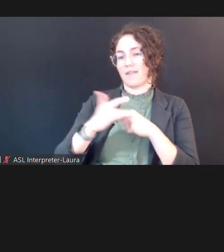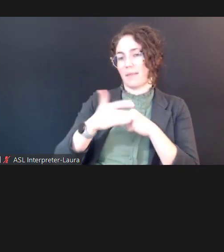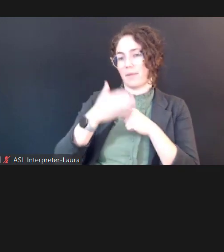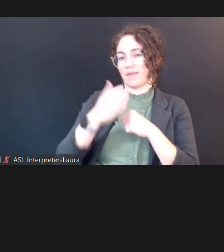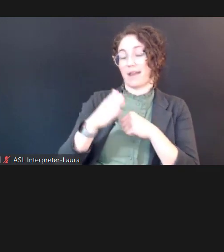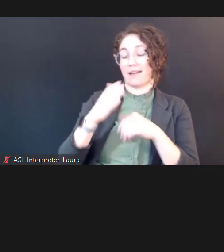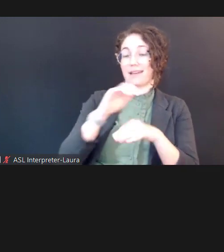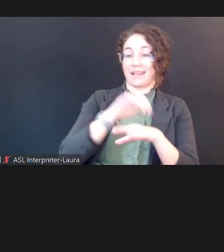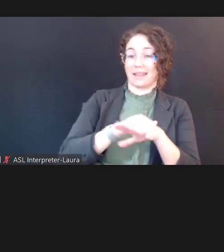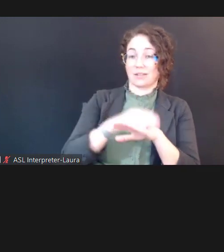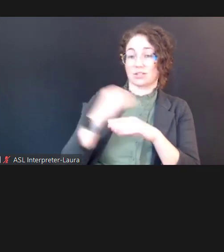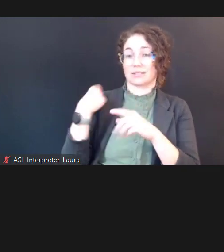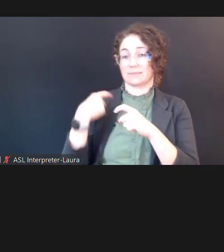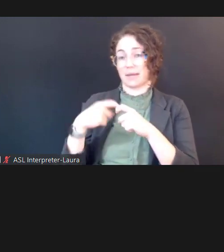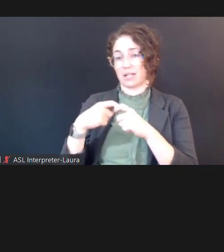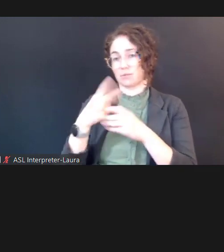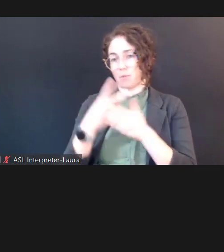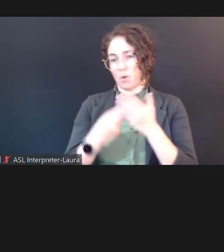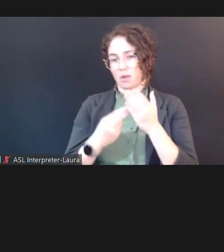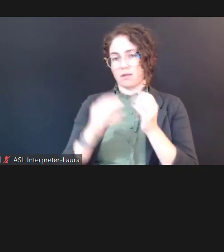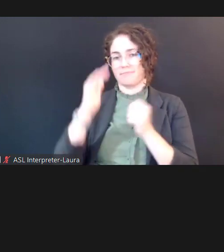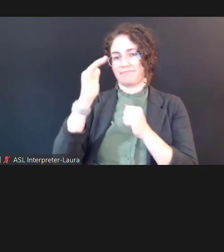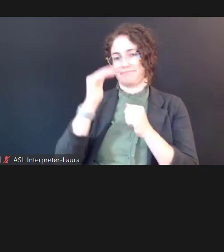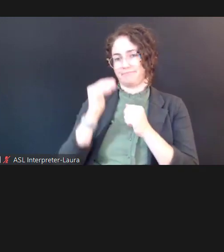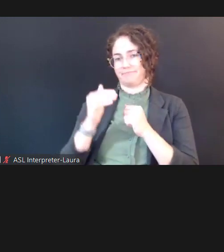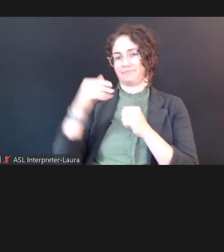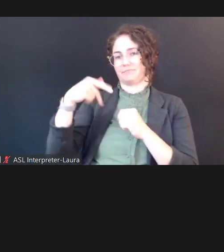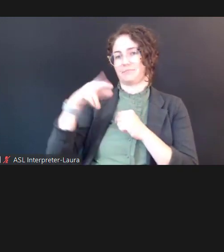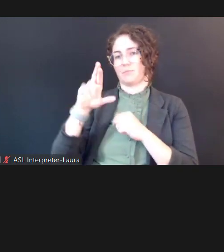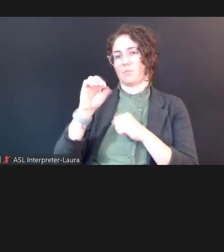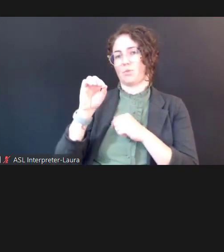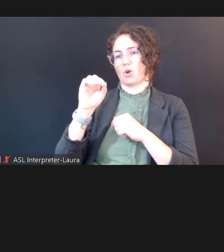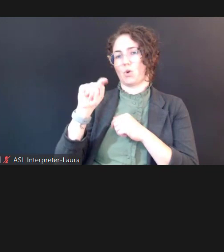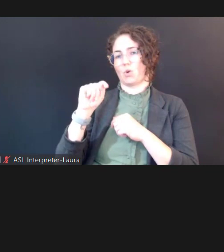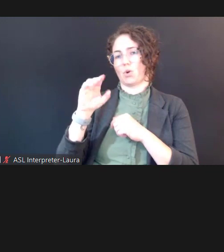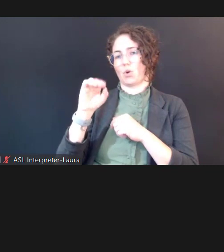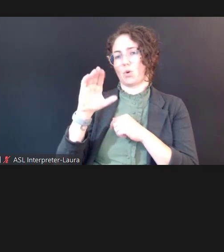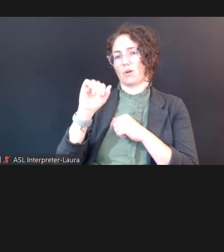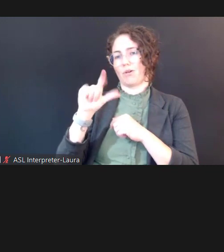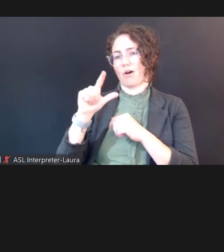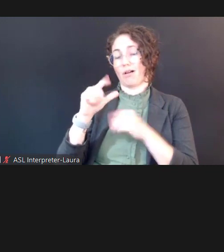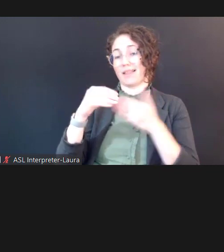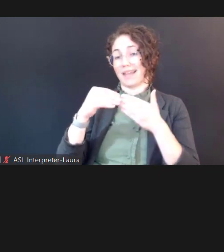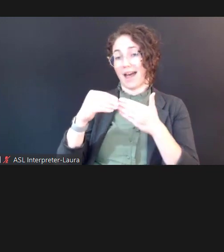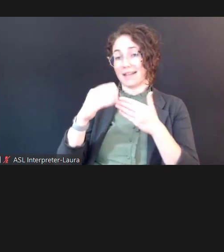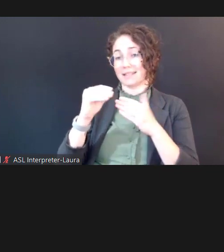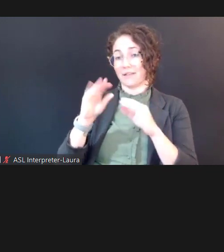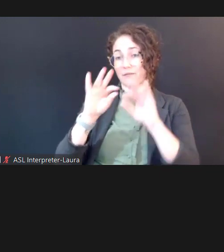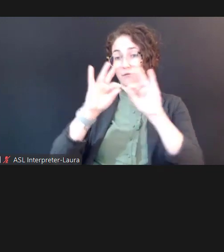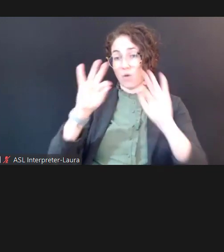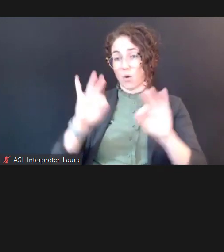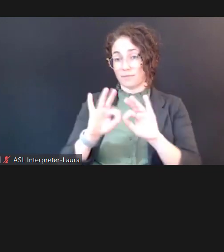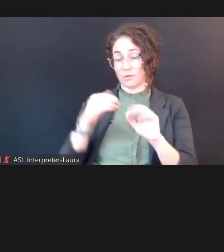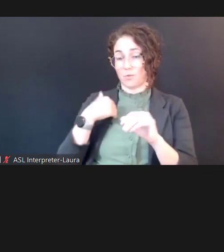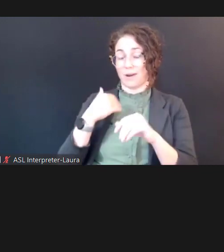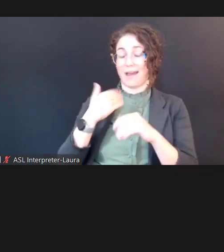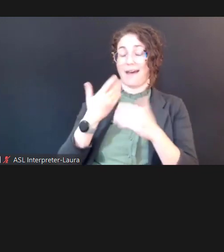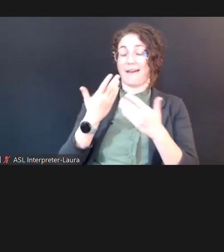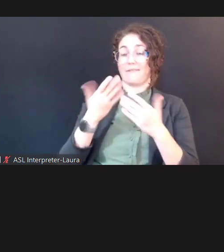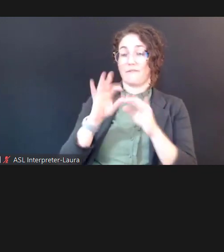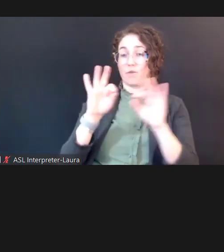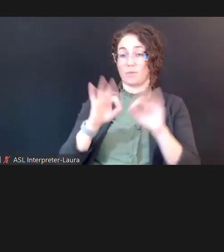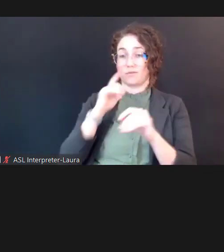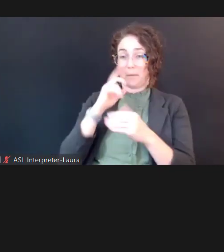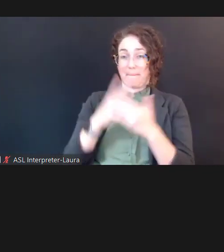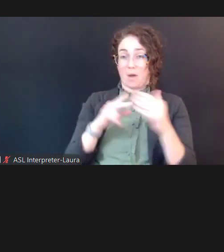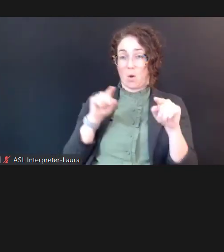and Spanish. The protocol, guides, and forms. We have a set of forms for both OAE and Pure Tone